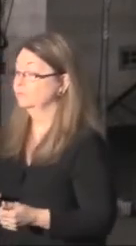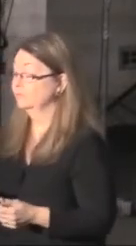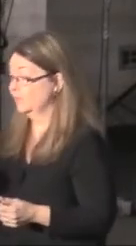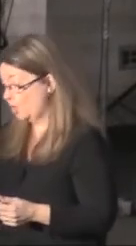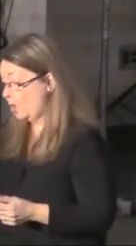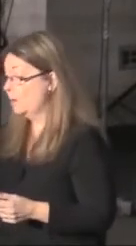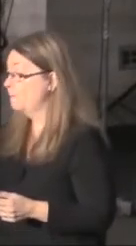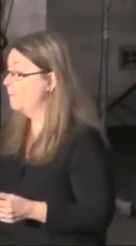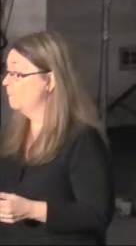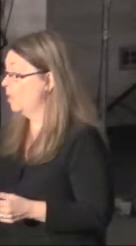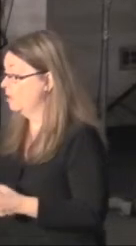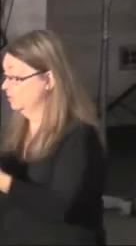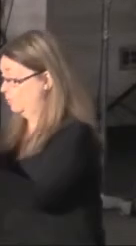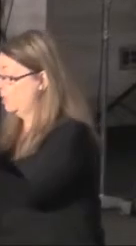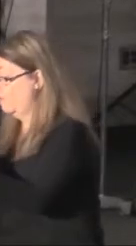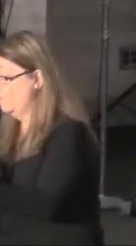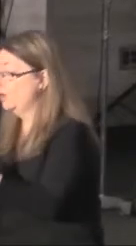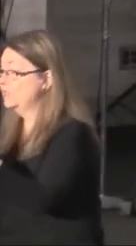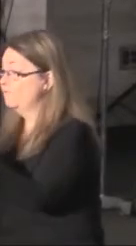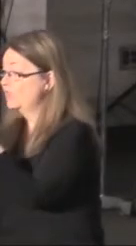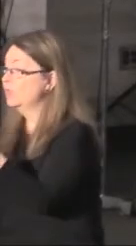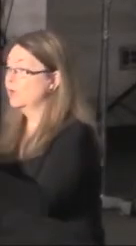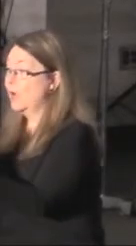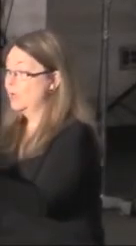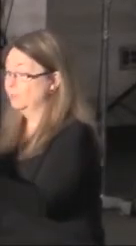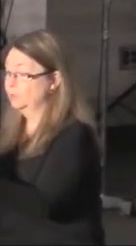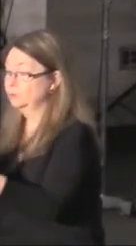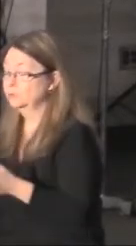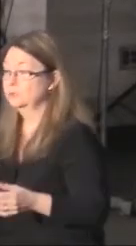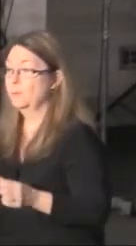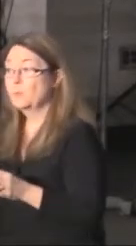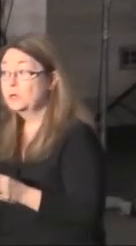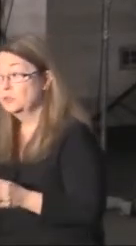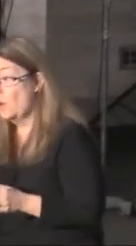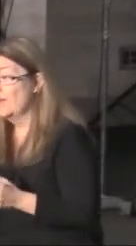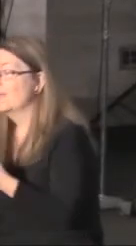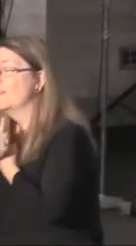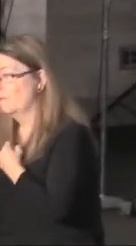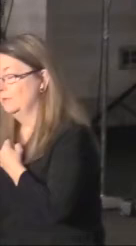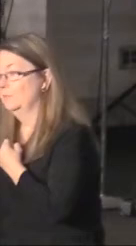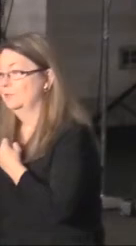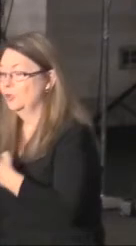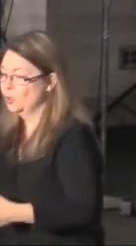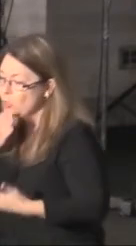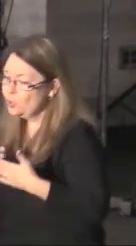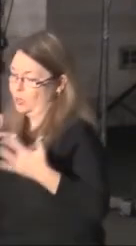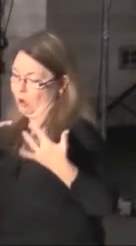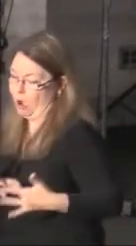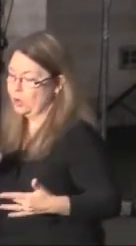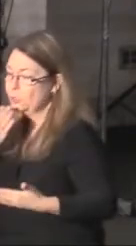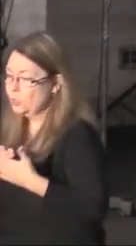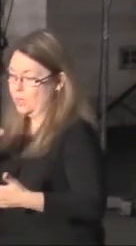am put here for the defense of the gospel. Their motivation for preaching was because they loved Paul. They had a good heart and